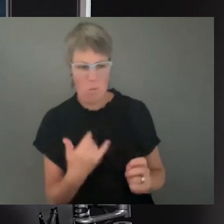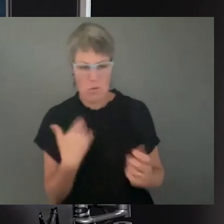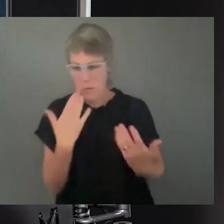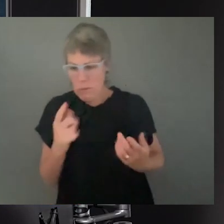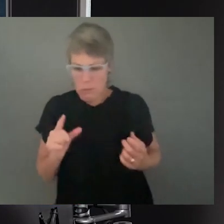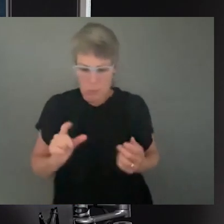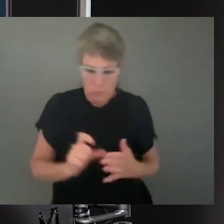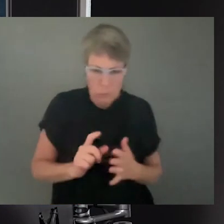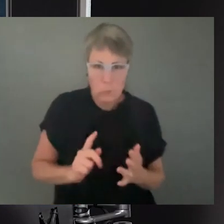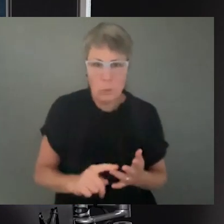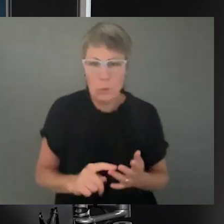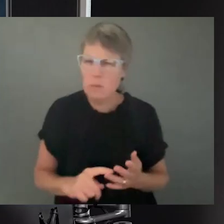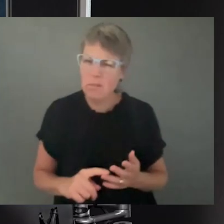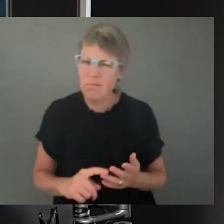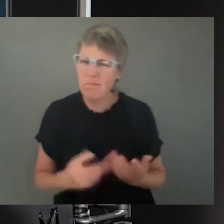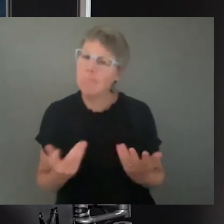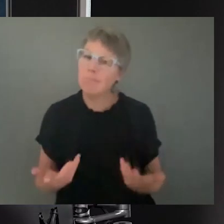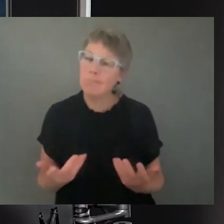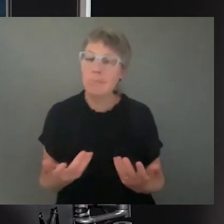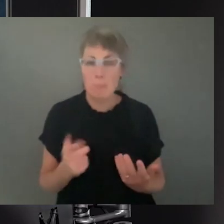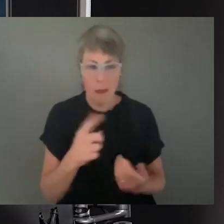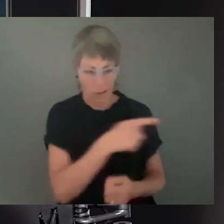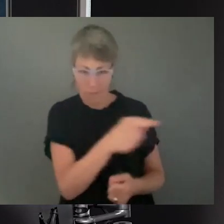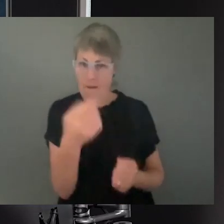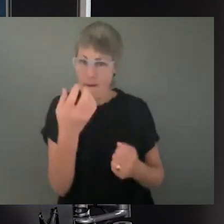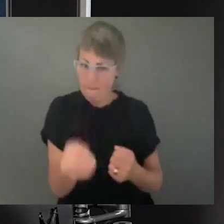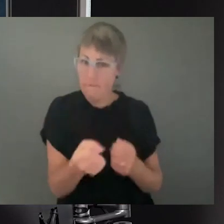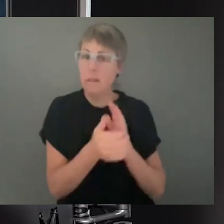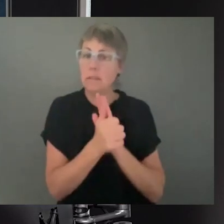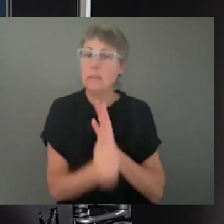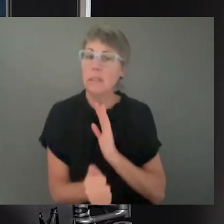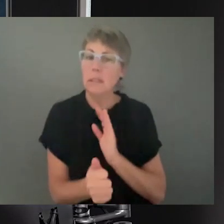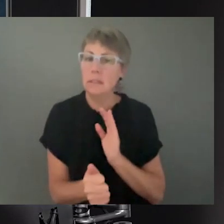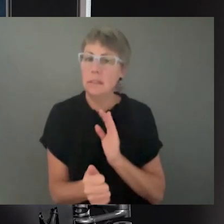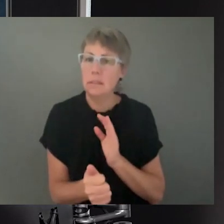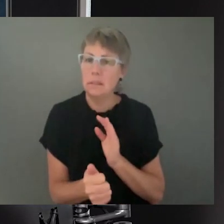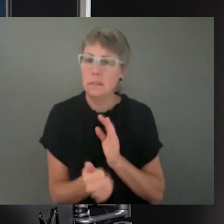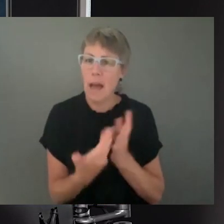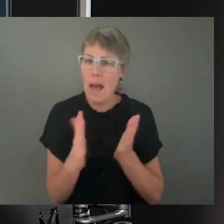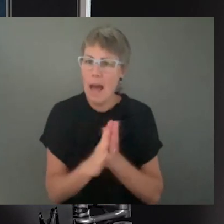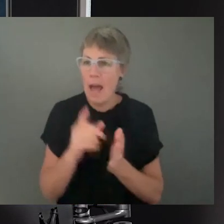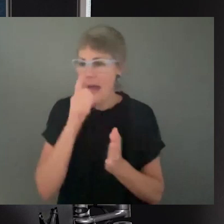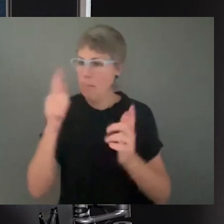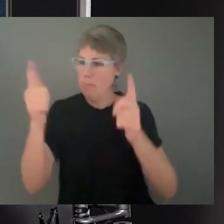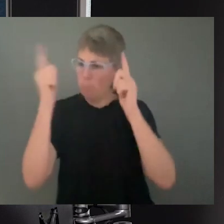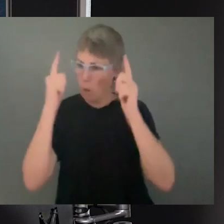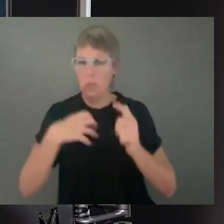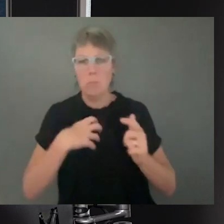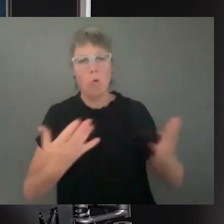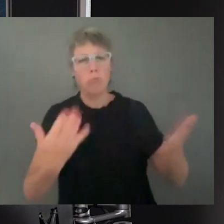sorts of things. How can employers better consider the skills pool and include more people with disability?